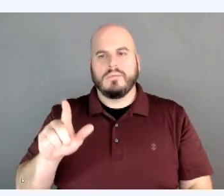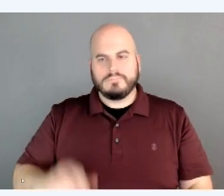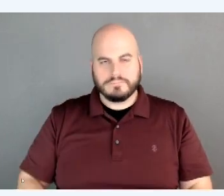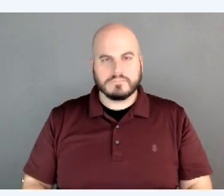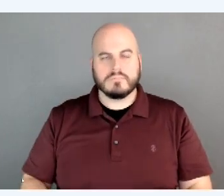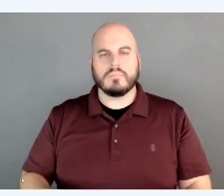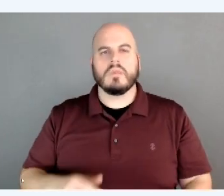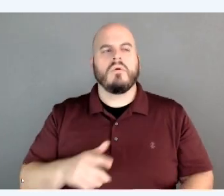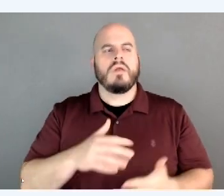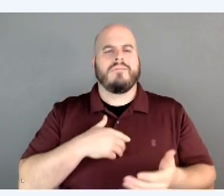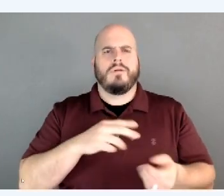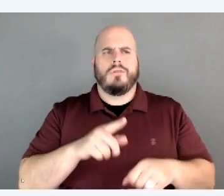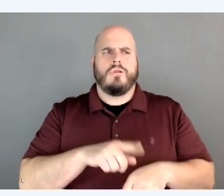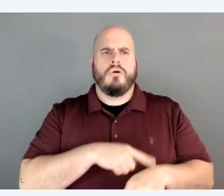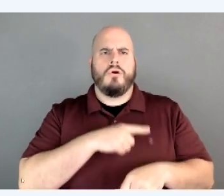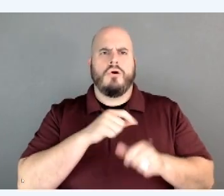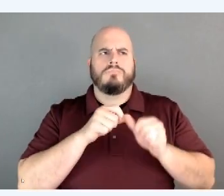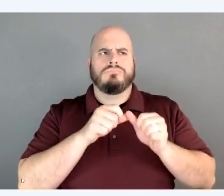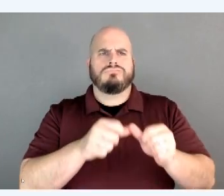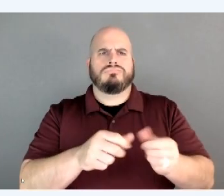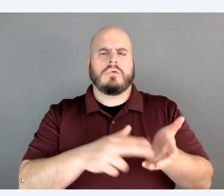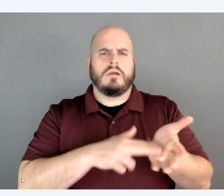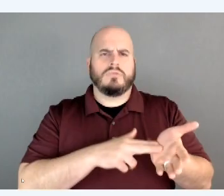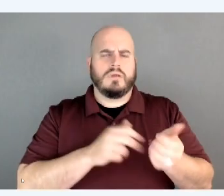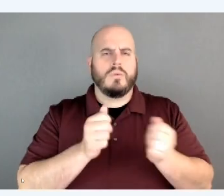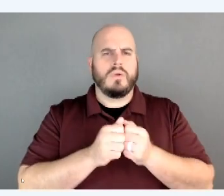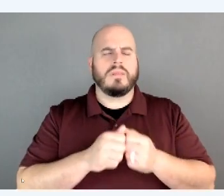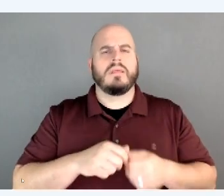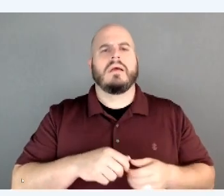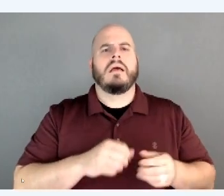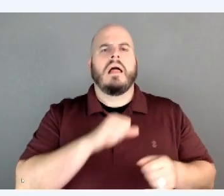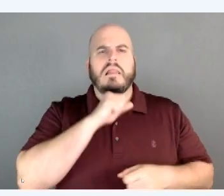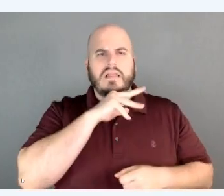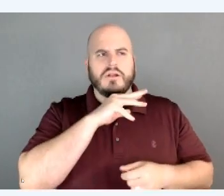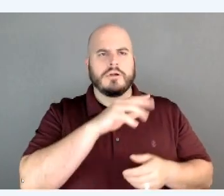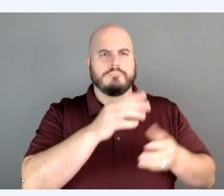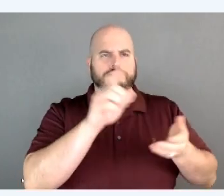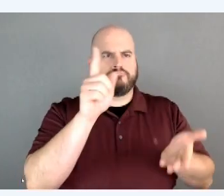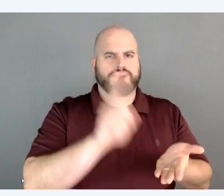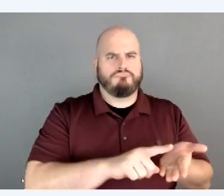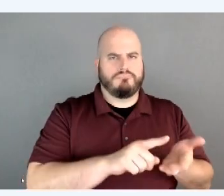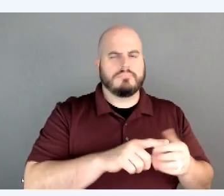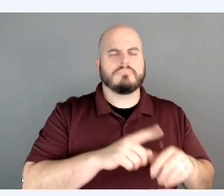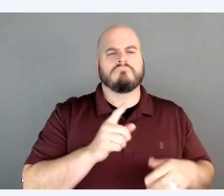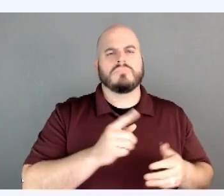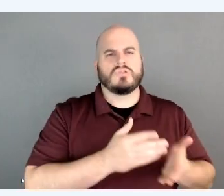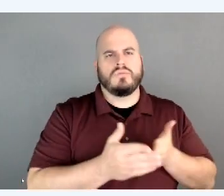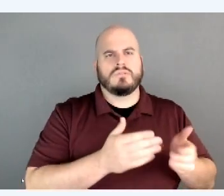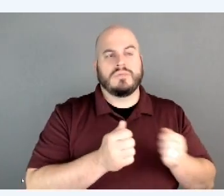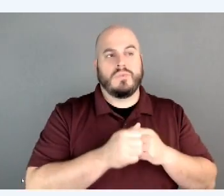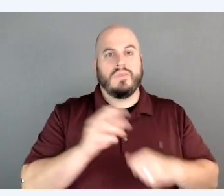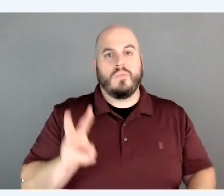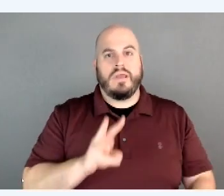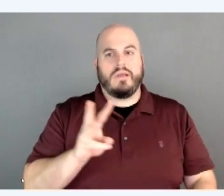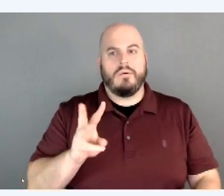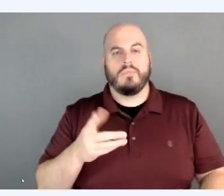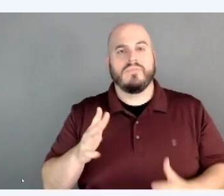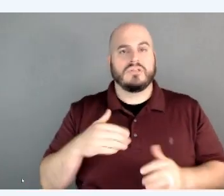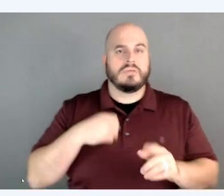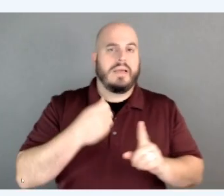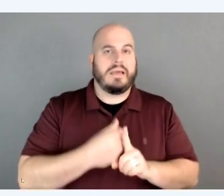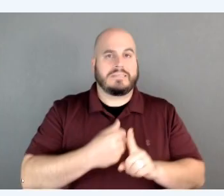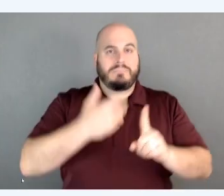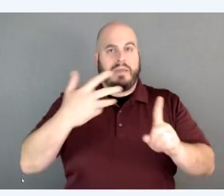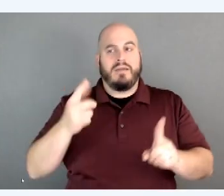partnership with the City of Waco to provide litter abatement services along Highway 84 for the existing landfill. And we have expanded that to include